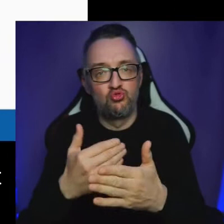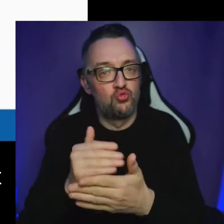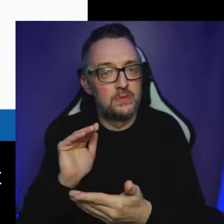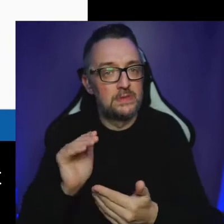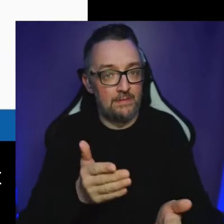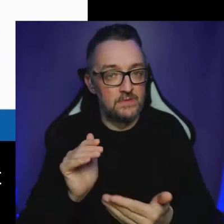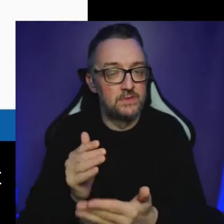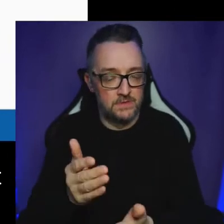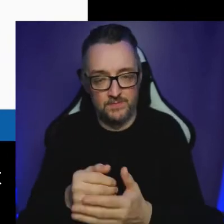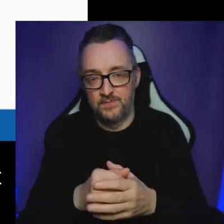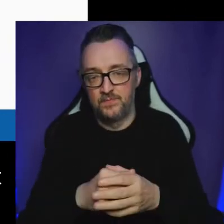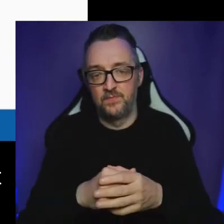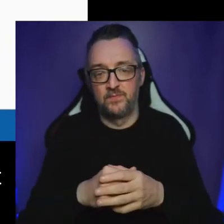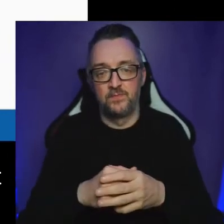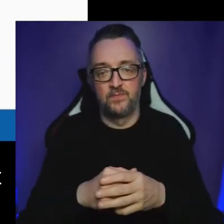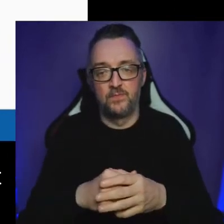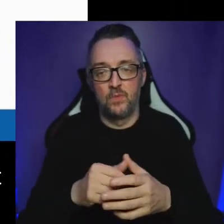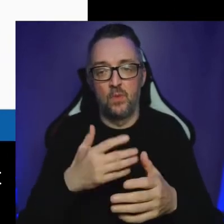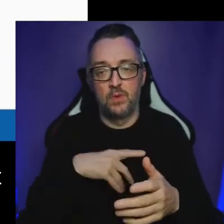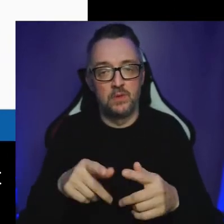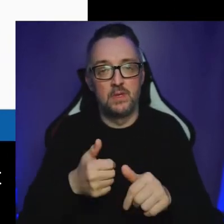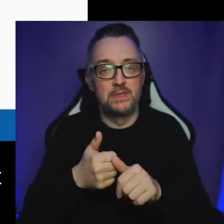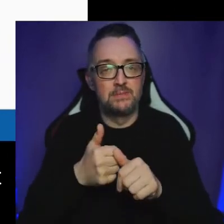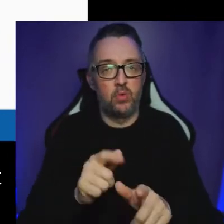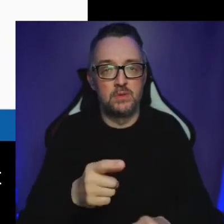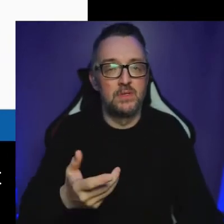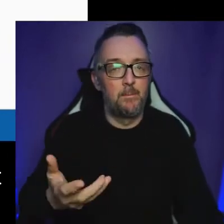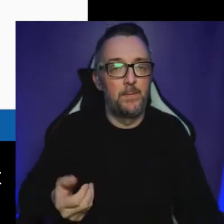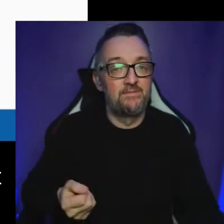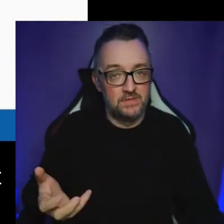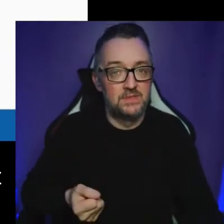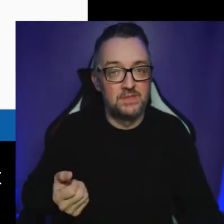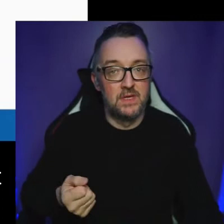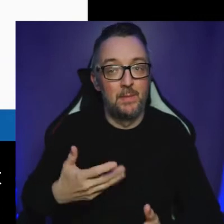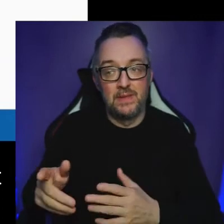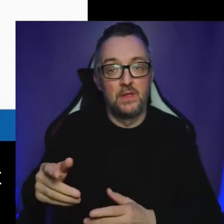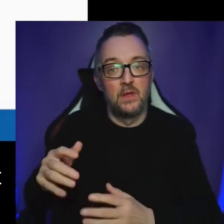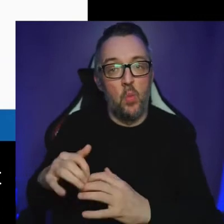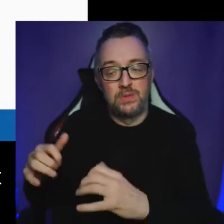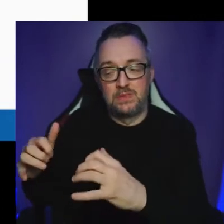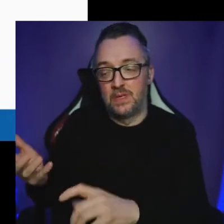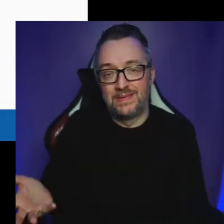Government to support benefits that have been devolved to Scotland.